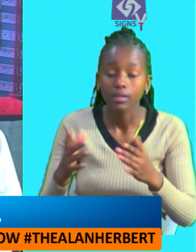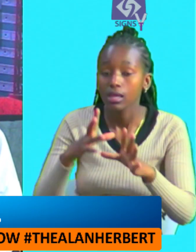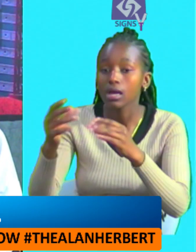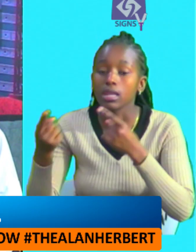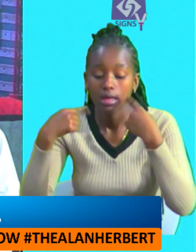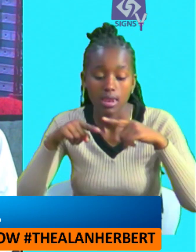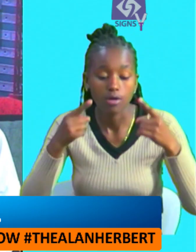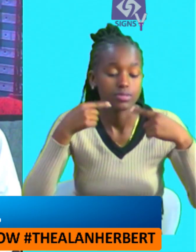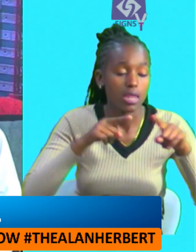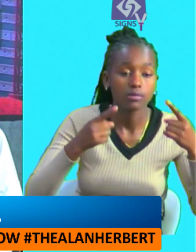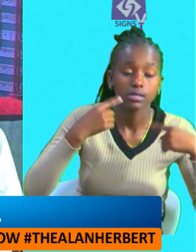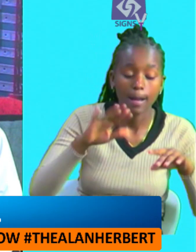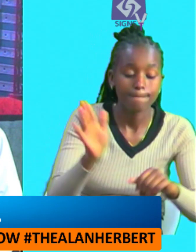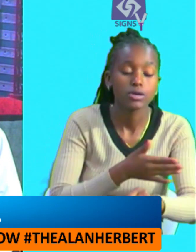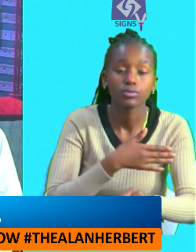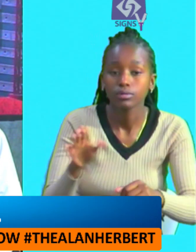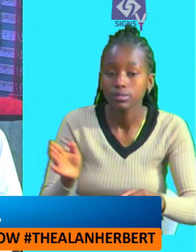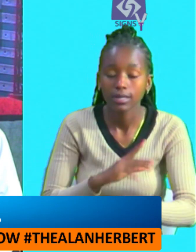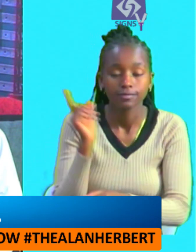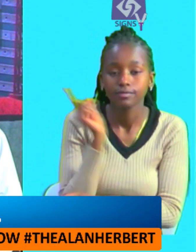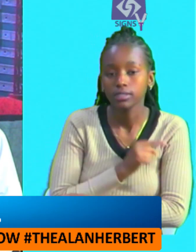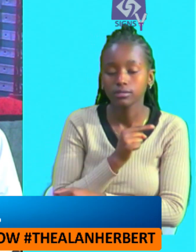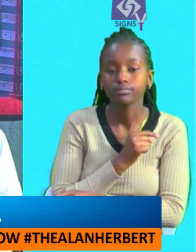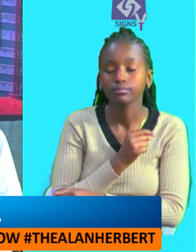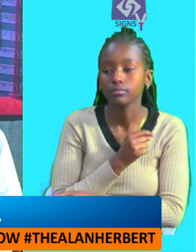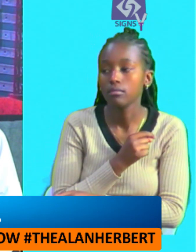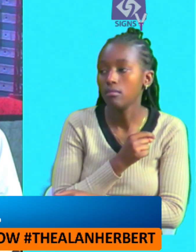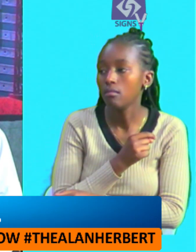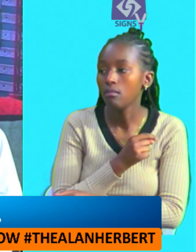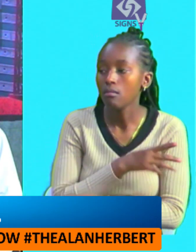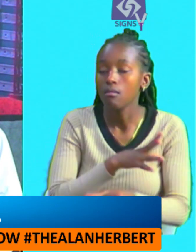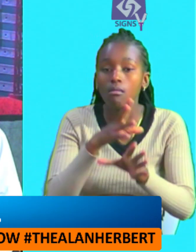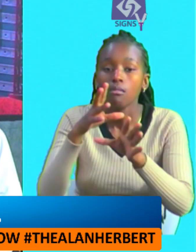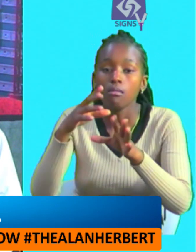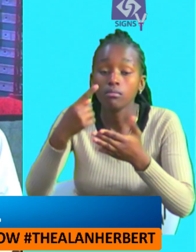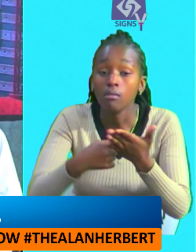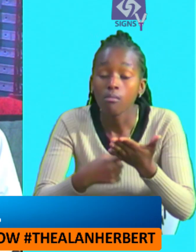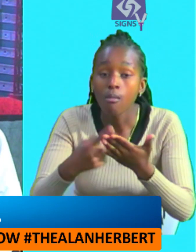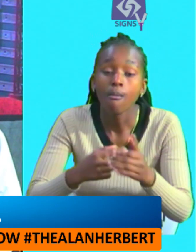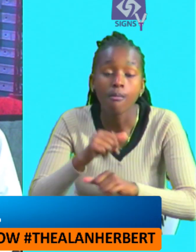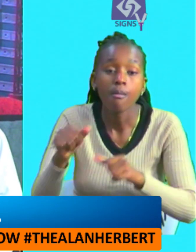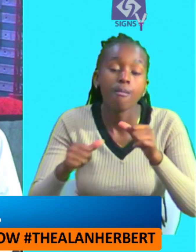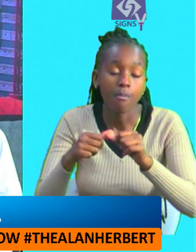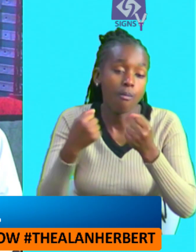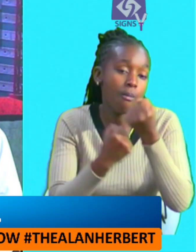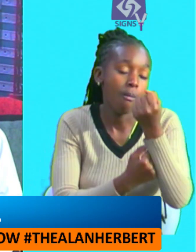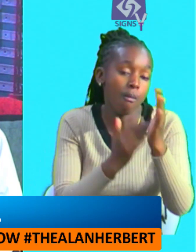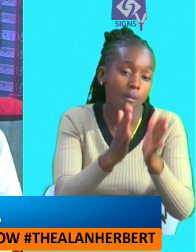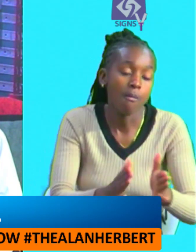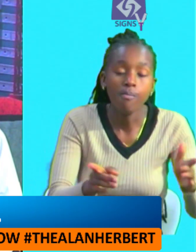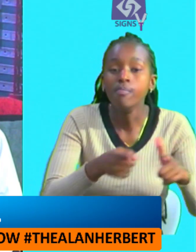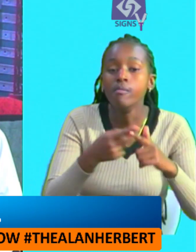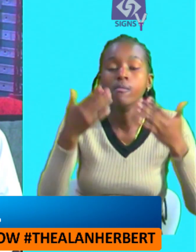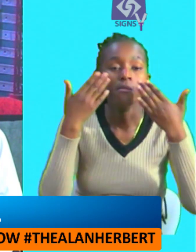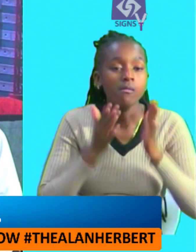vulgar, like oh my goodness, you've not seen. Have you listened to the Sandwich podcast? No. Like kenye